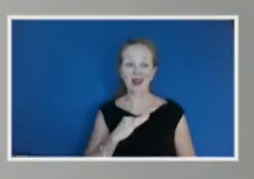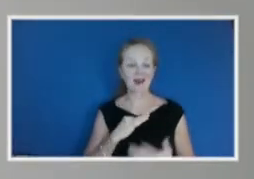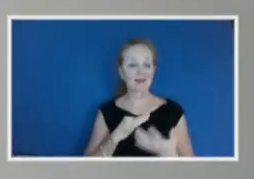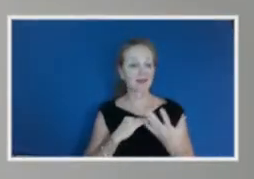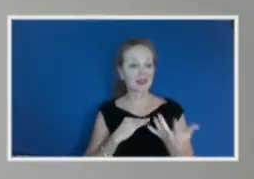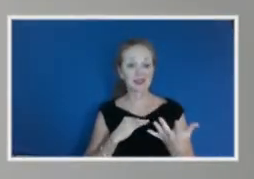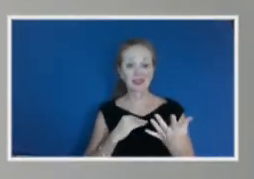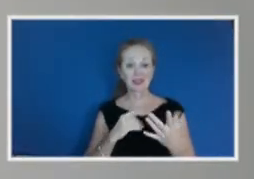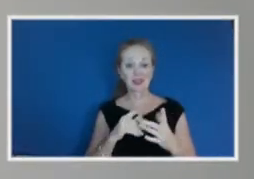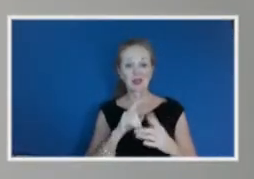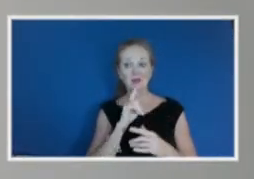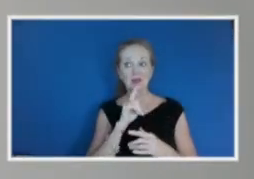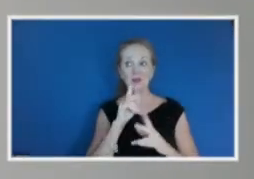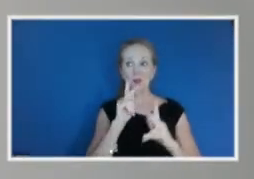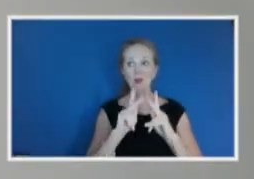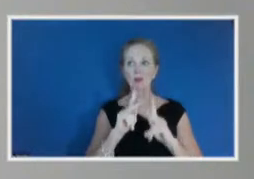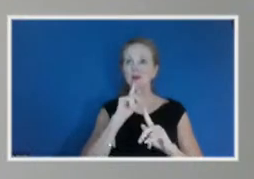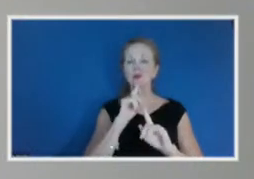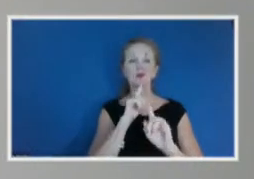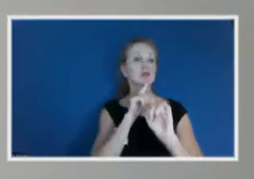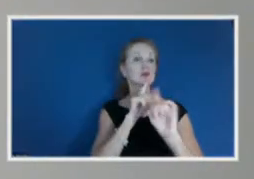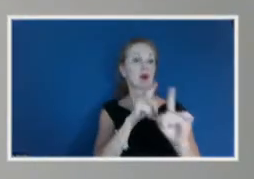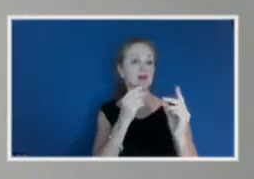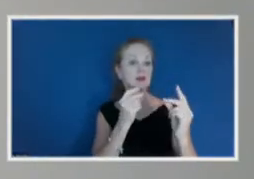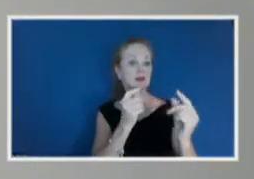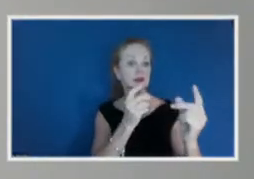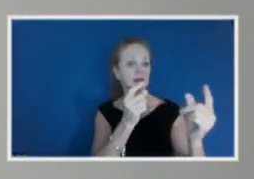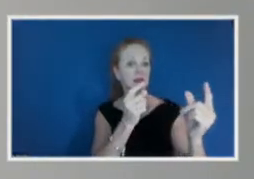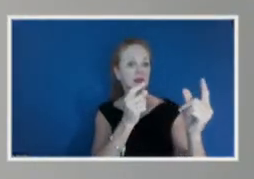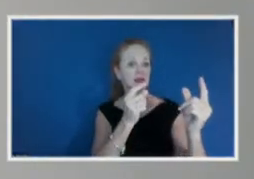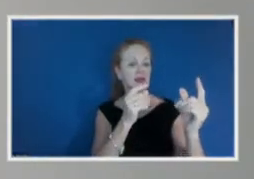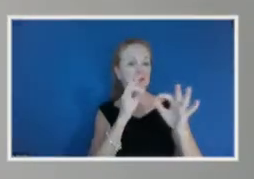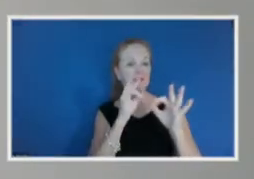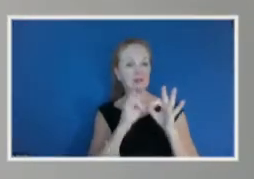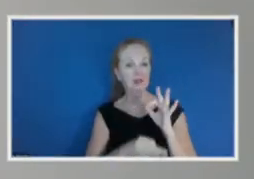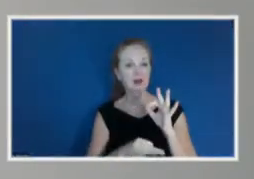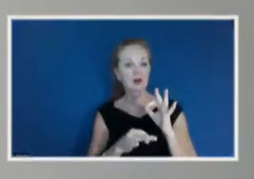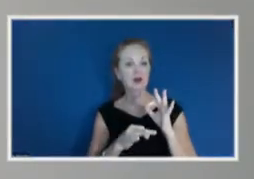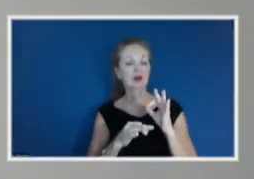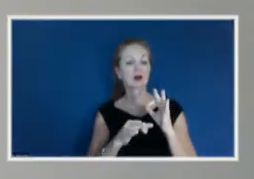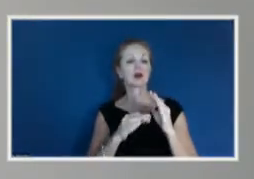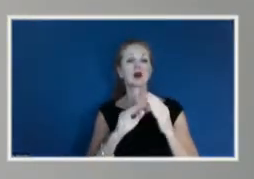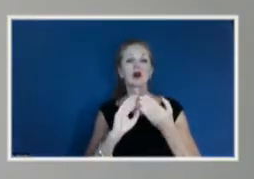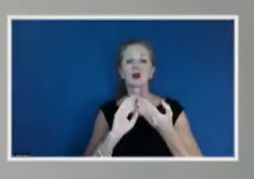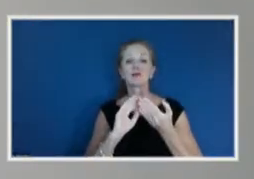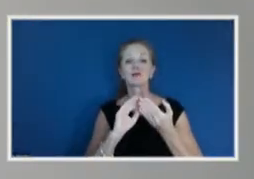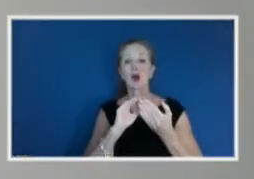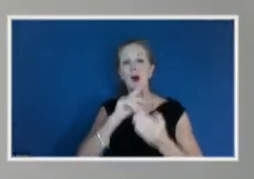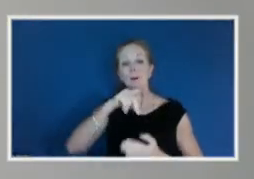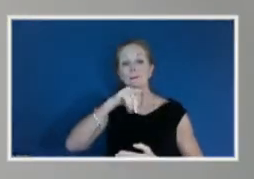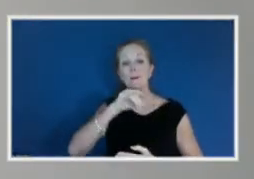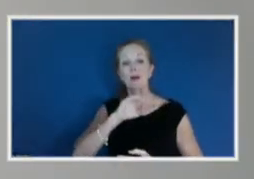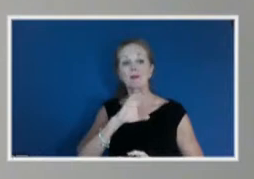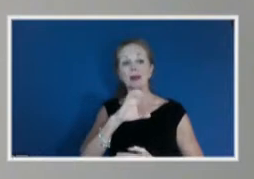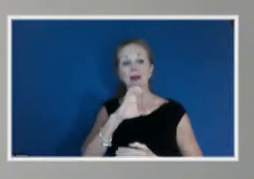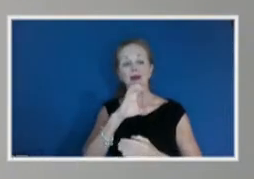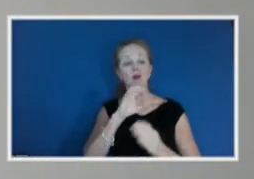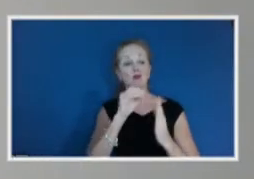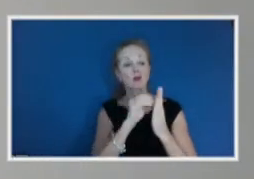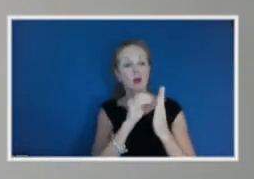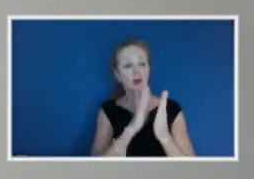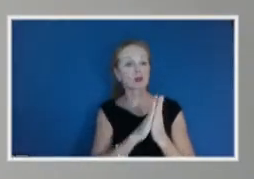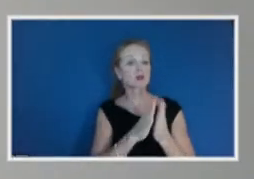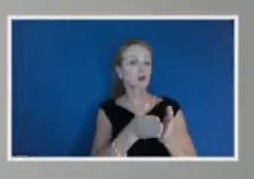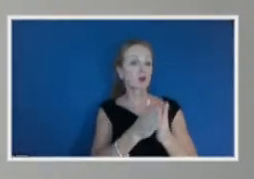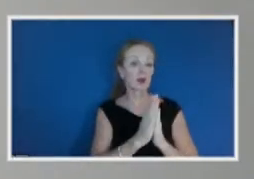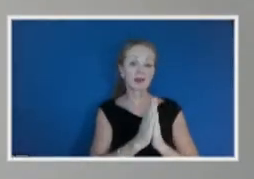be responsive immediately to simple public records or public information requests, such as we